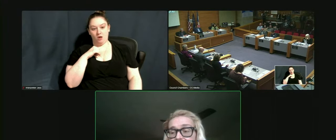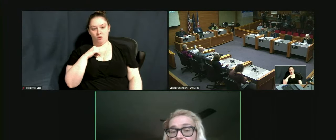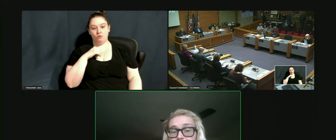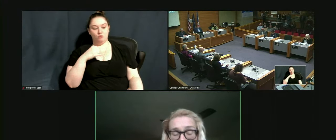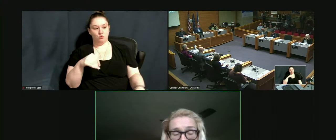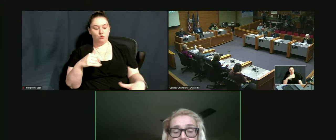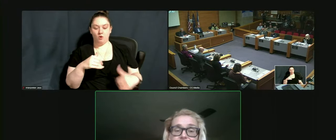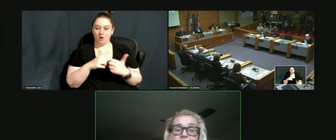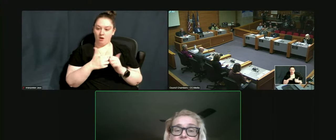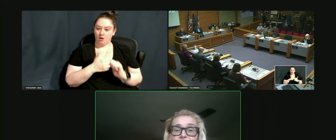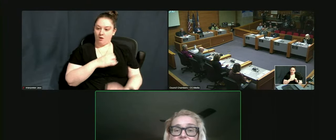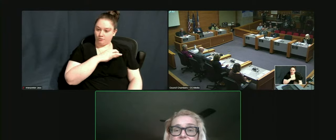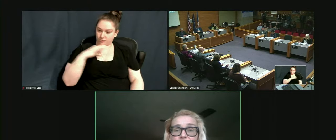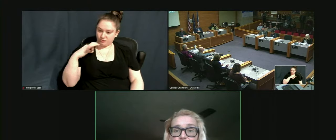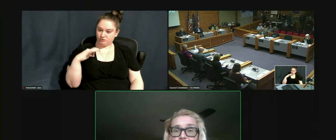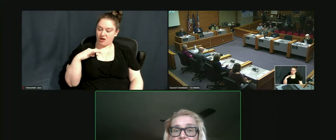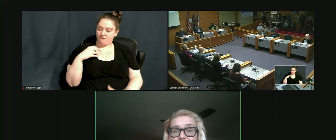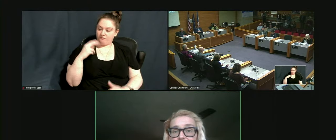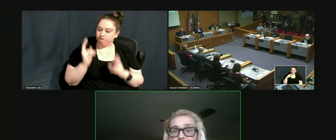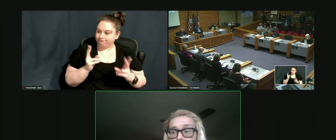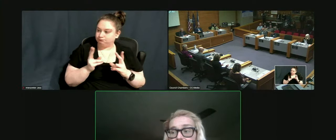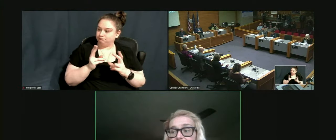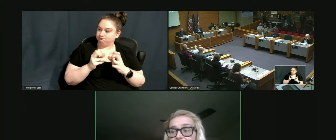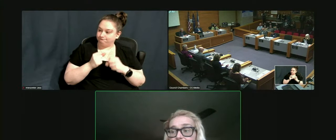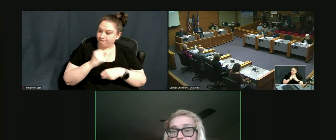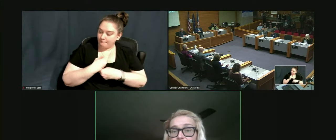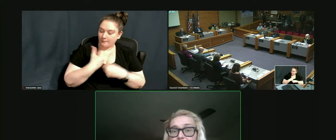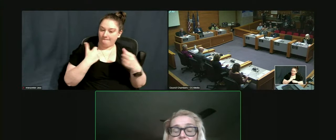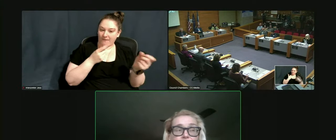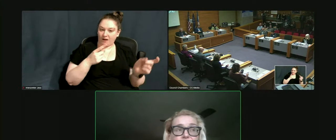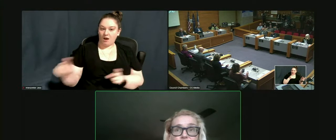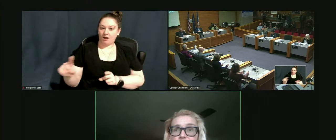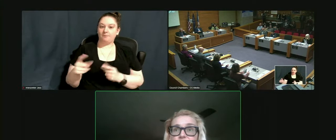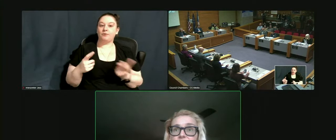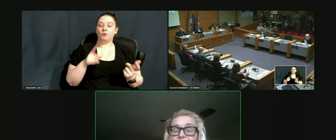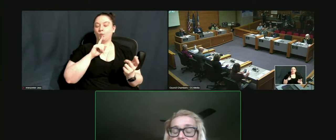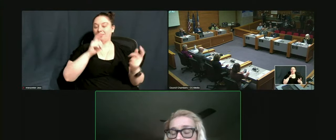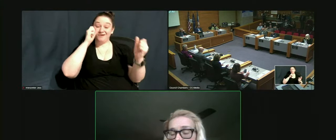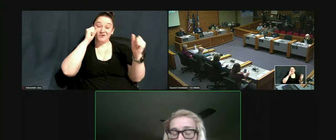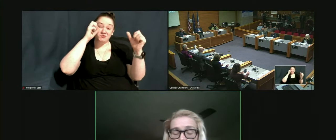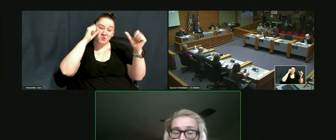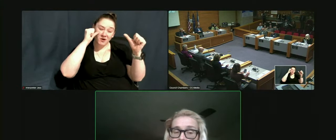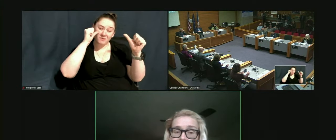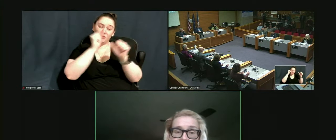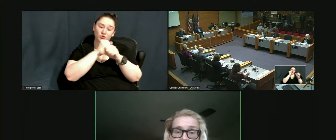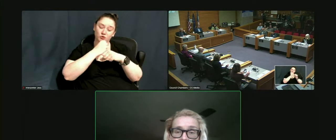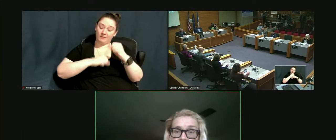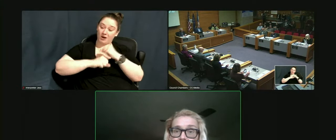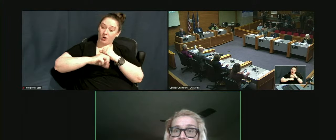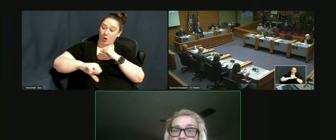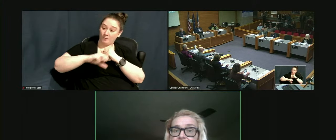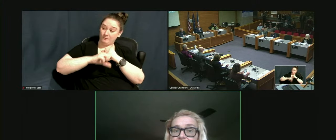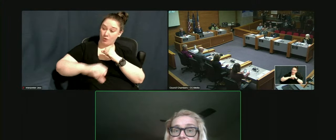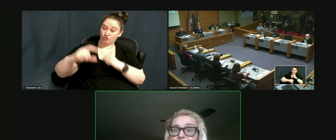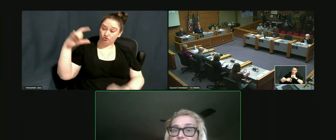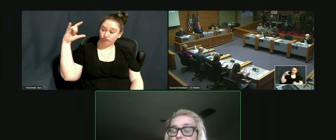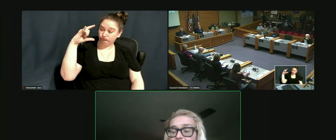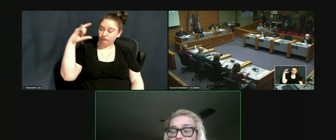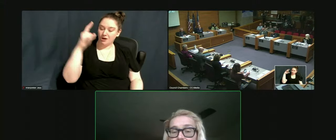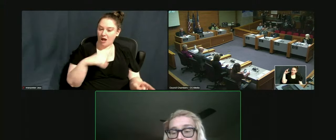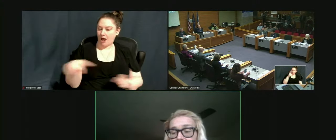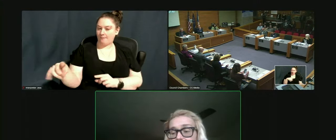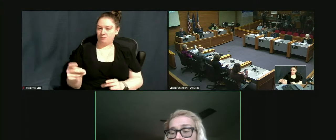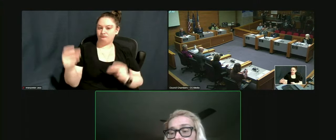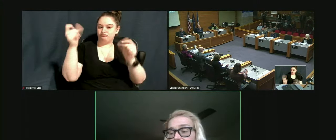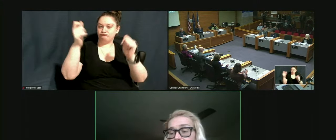acted to make this happen. It truly is extraordinary to create commercial service in such a short amount of time. There are so